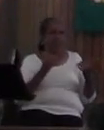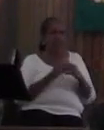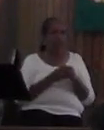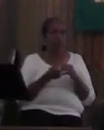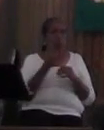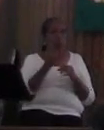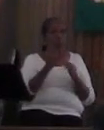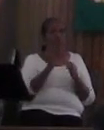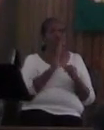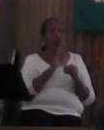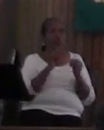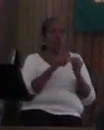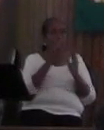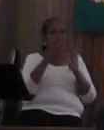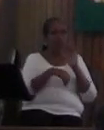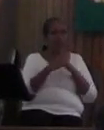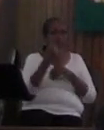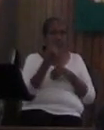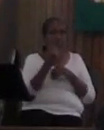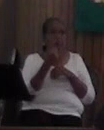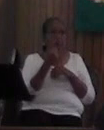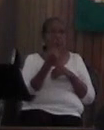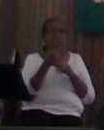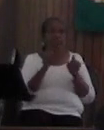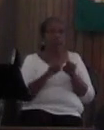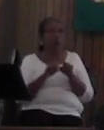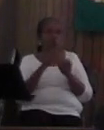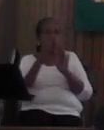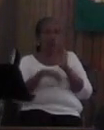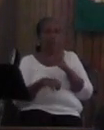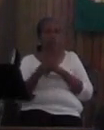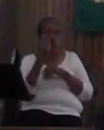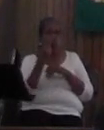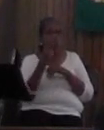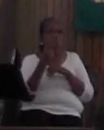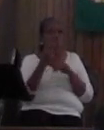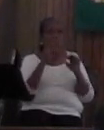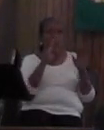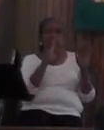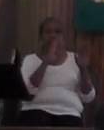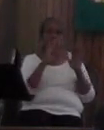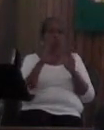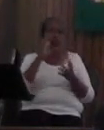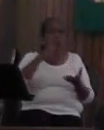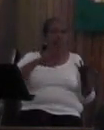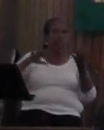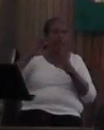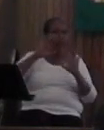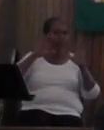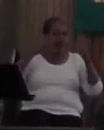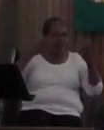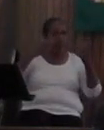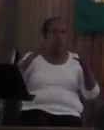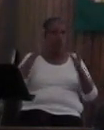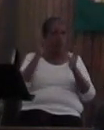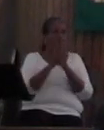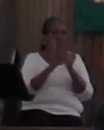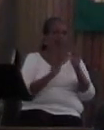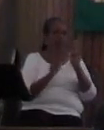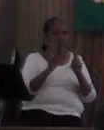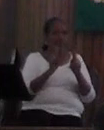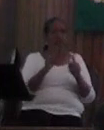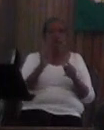chapter 11 are what is called in chapter 12 of Hebrews, the great cloud of witnesses. Those who